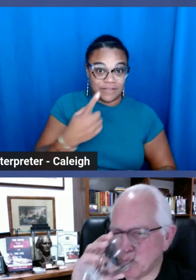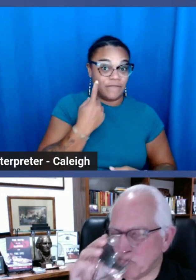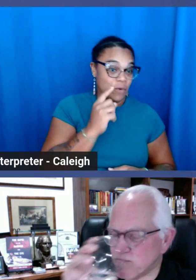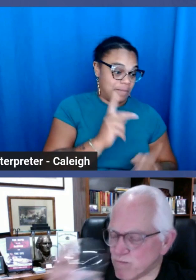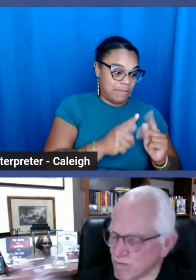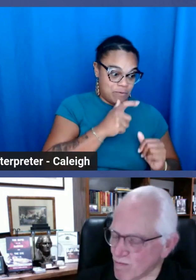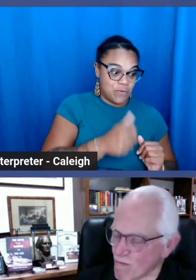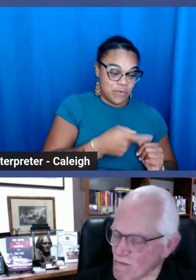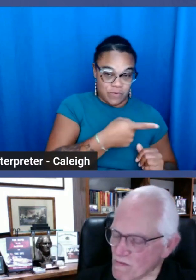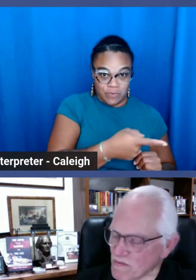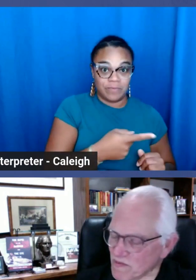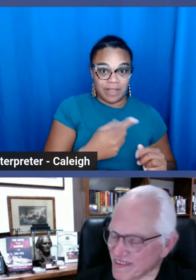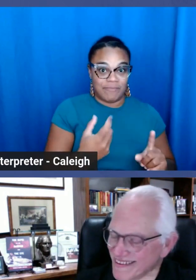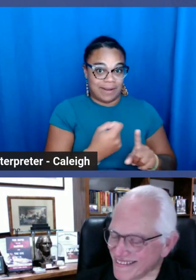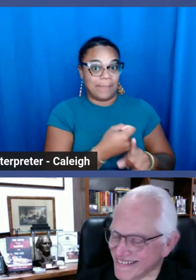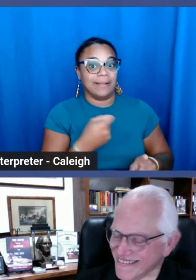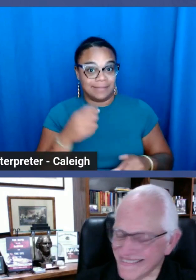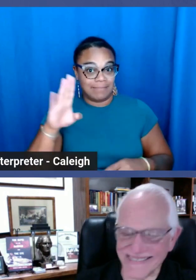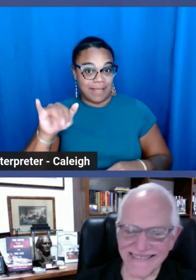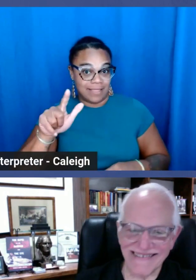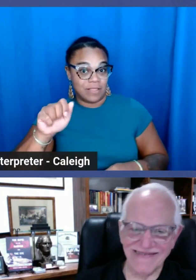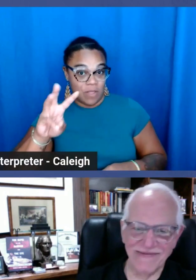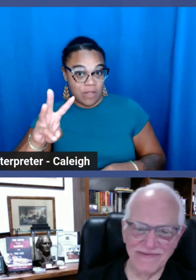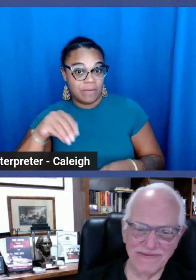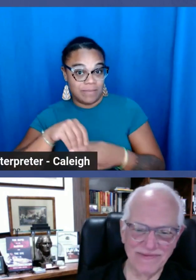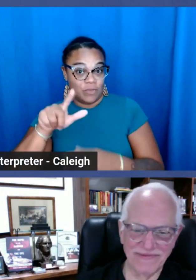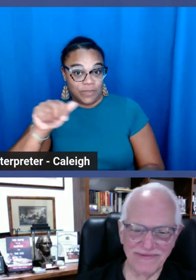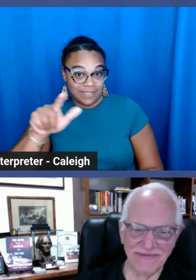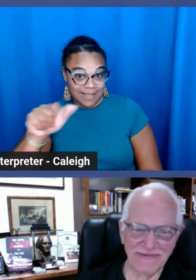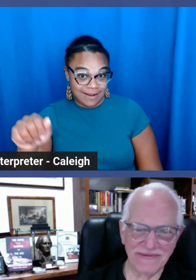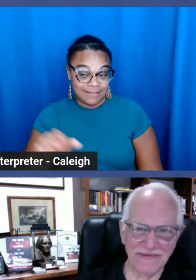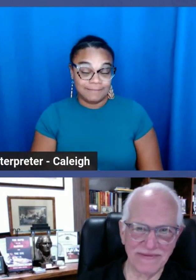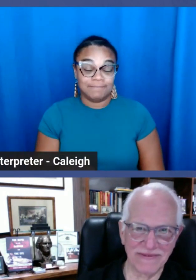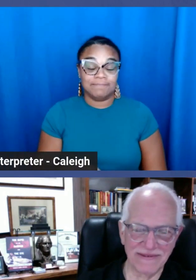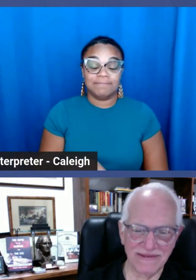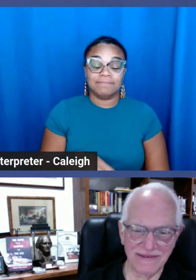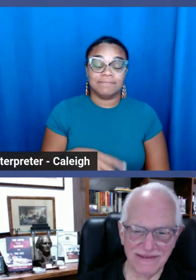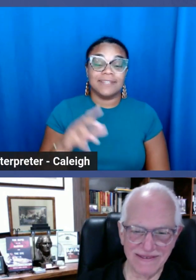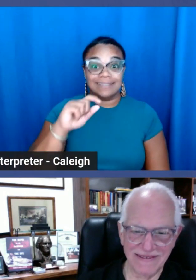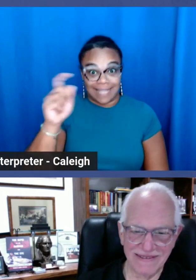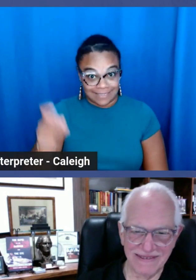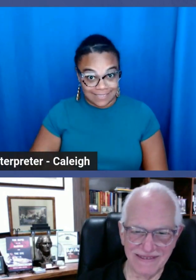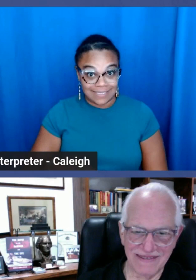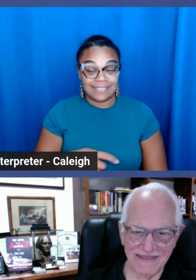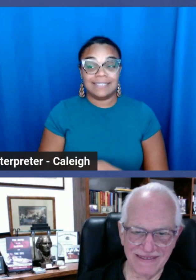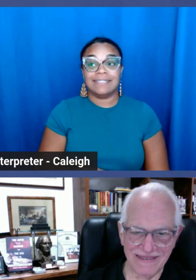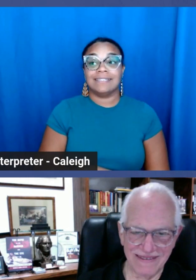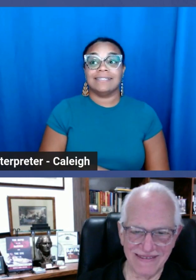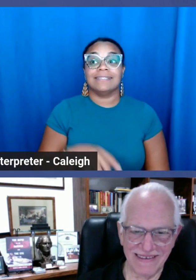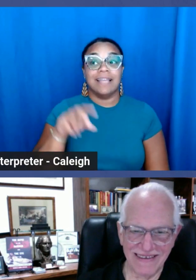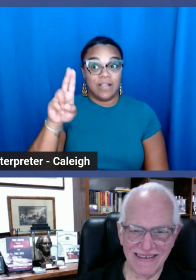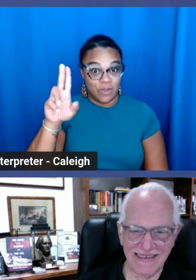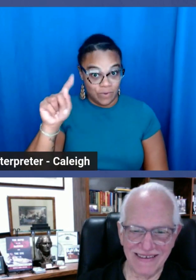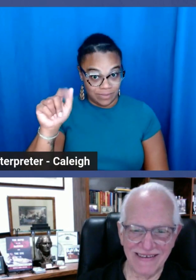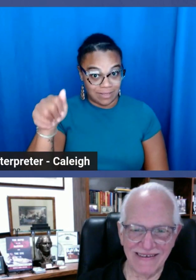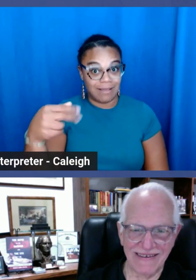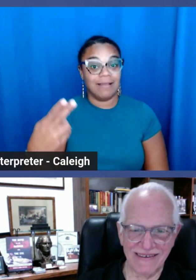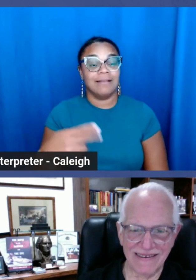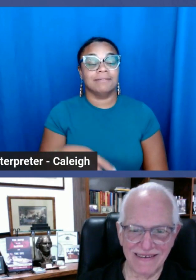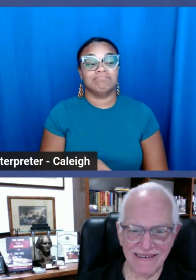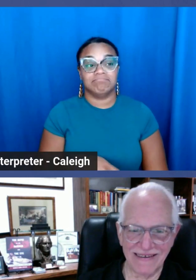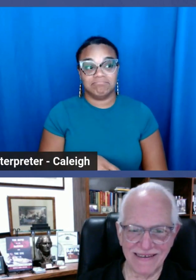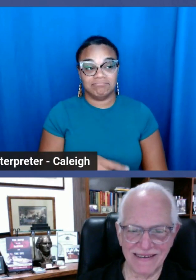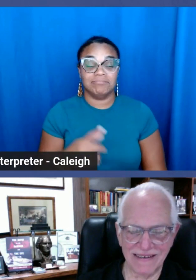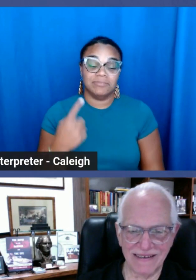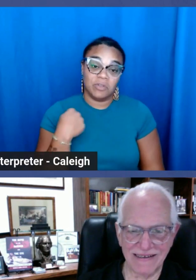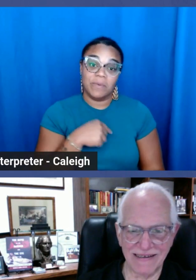affected by laws in Louisiana and in Texas and in Utah. And so we've got